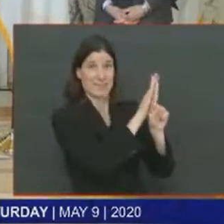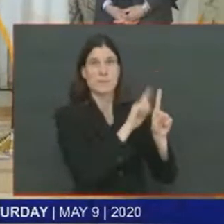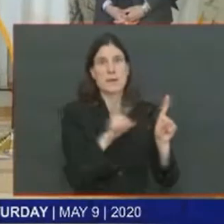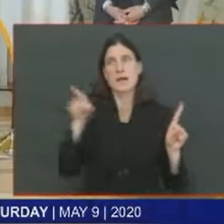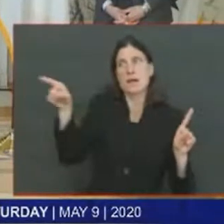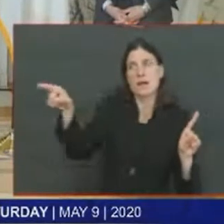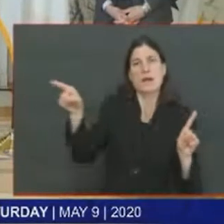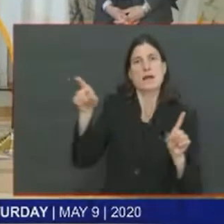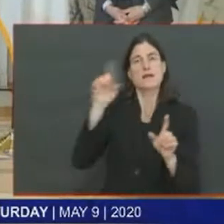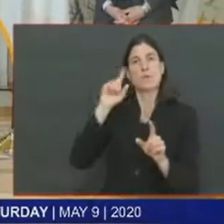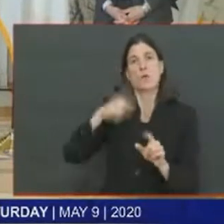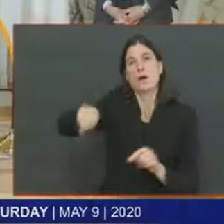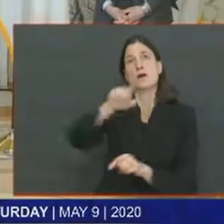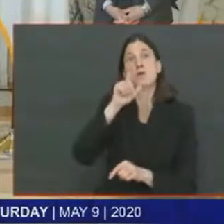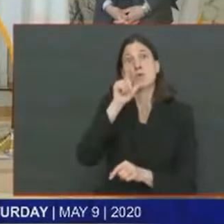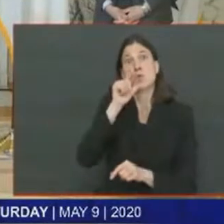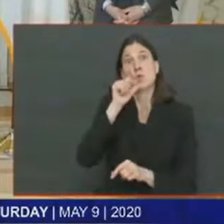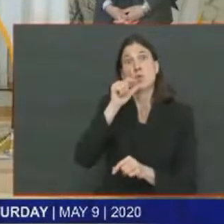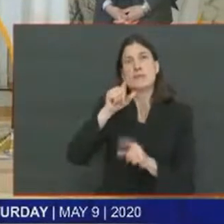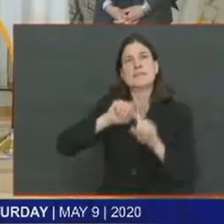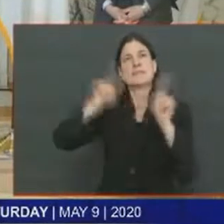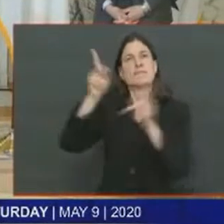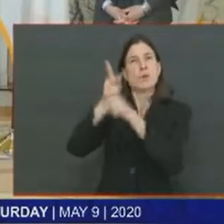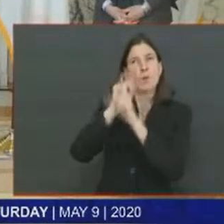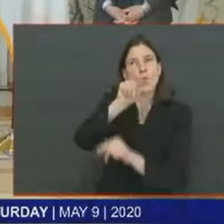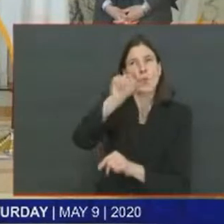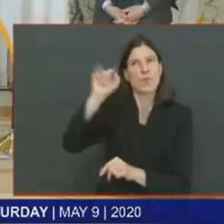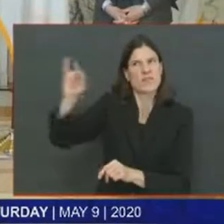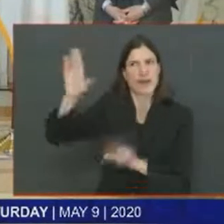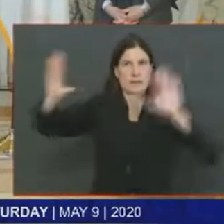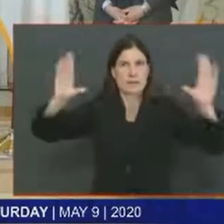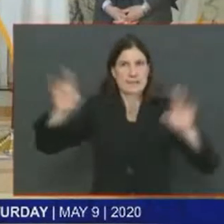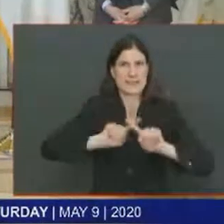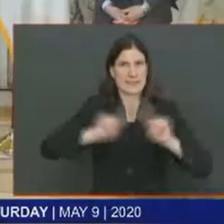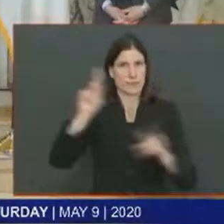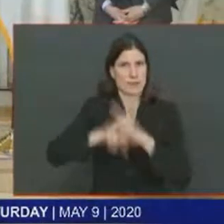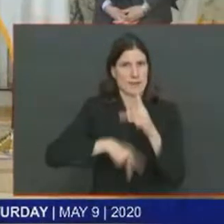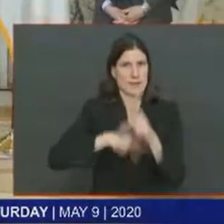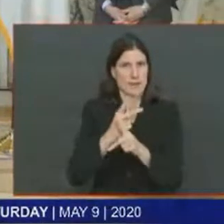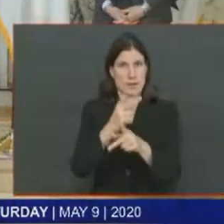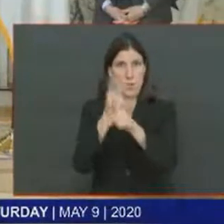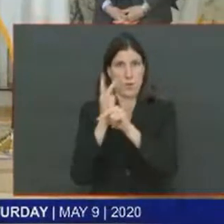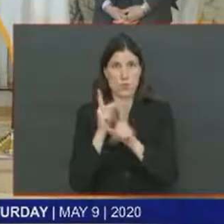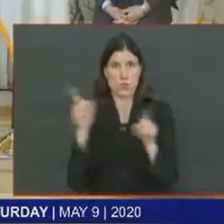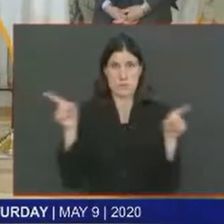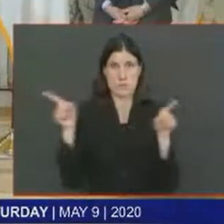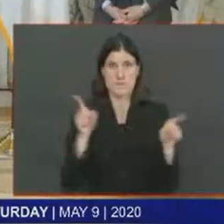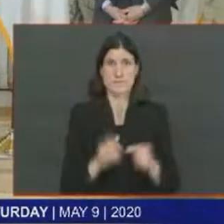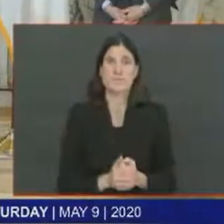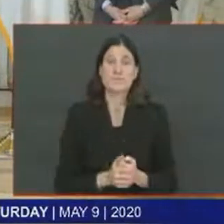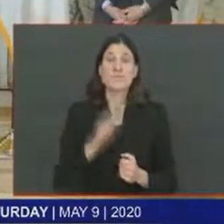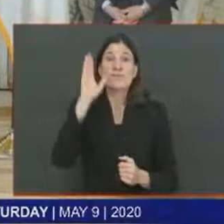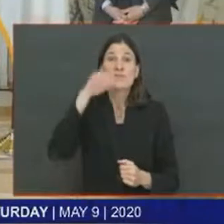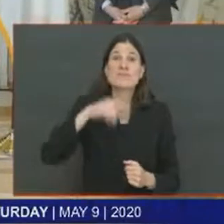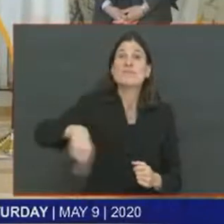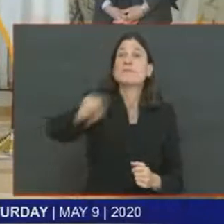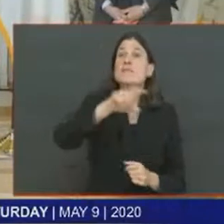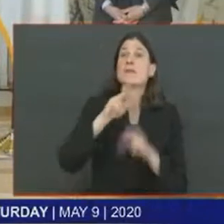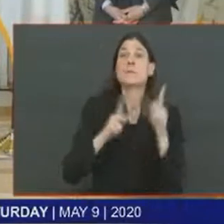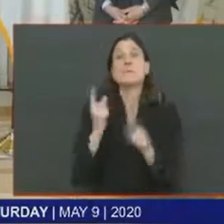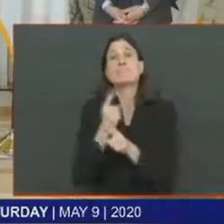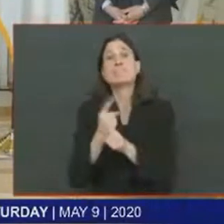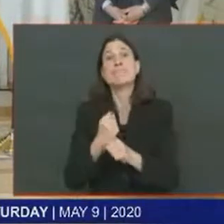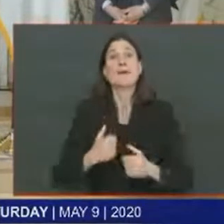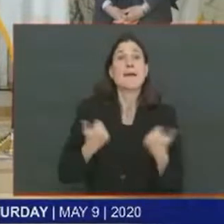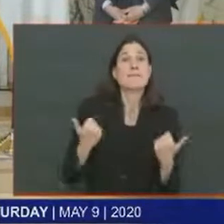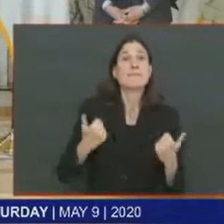loan payments are as big or bigger than their mortgage. I'm very pleased that the federal government has taken the important